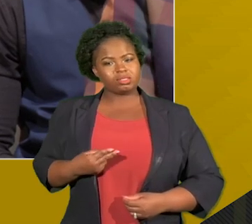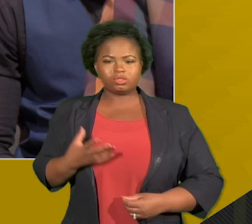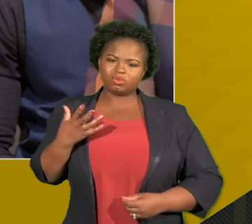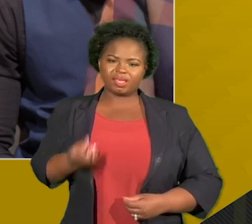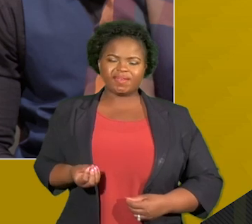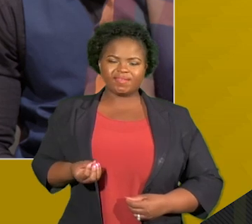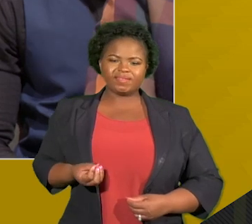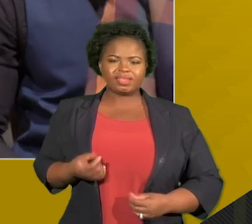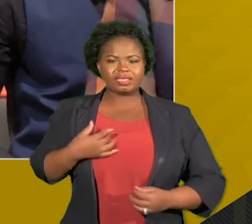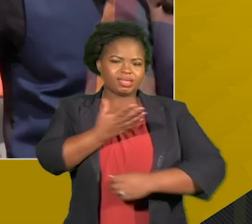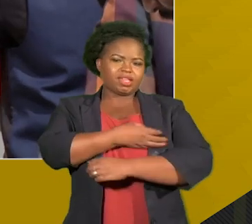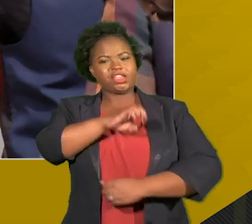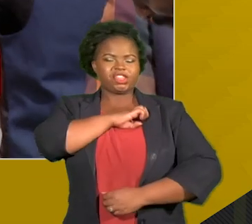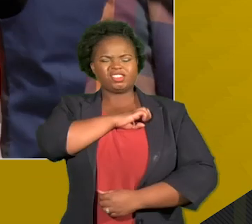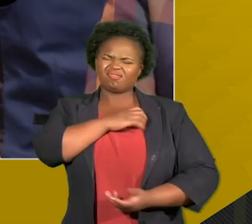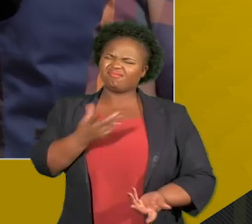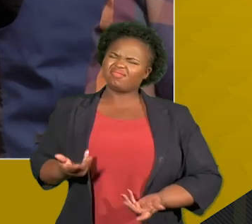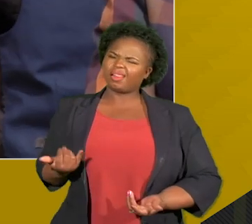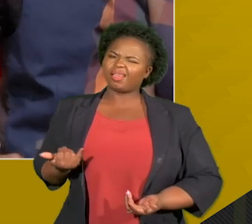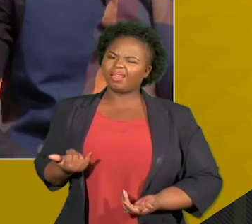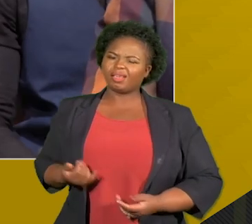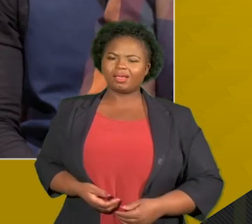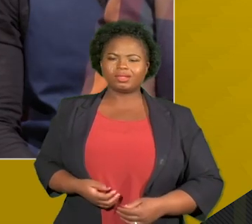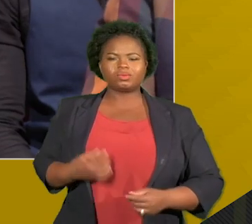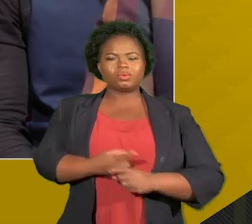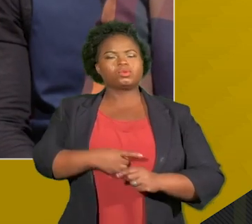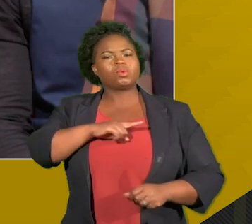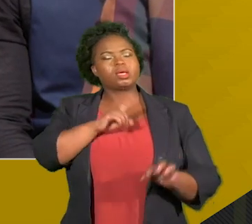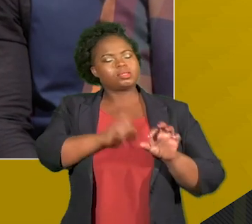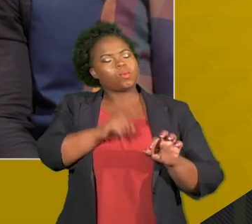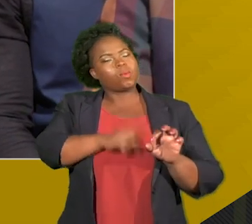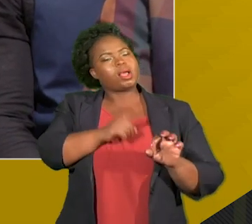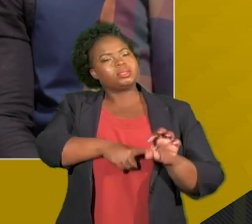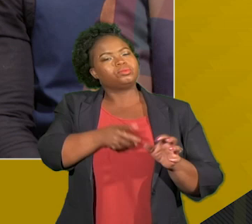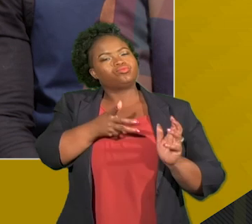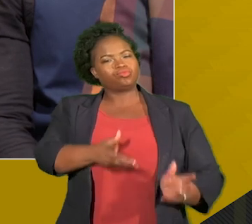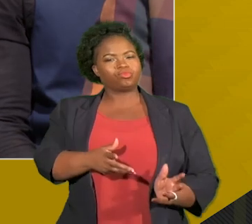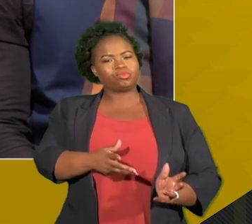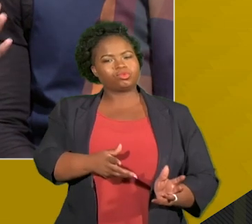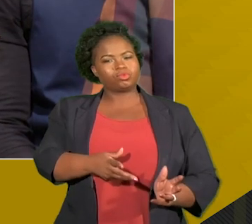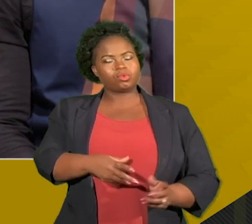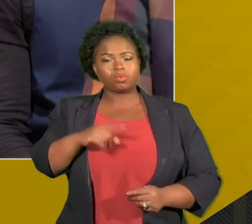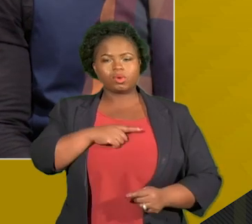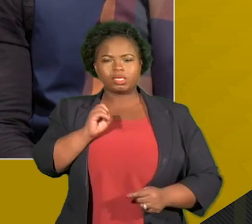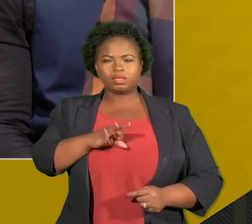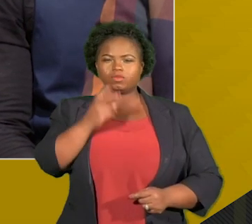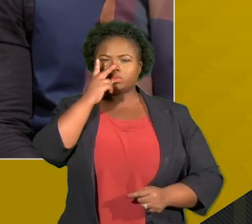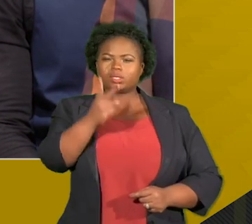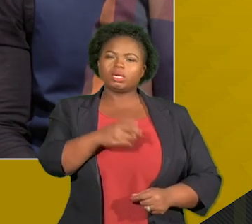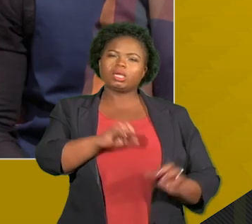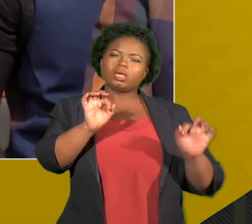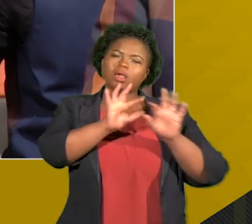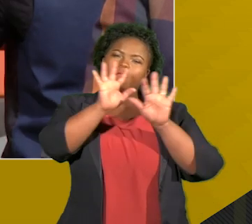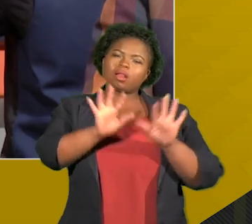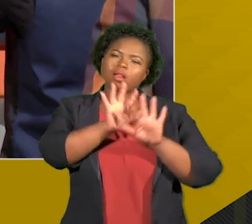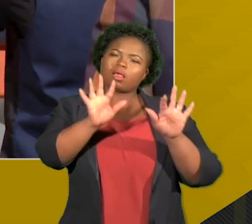voom. What is a va va voom? It's like how can it's the quality. Oh yeah. Yes, especially if there's color and there's a story